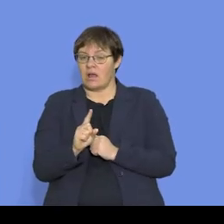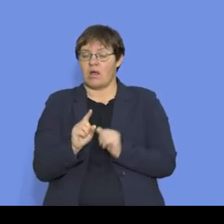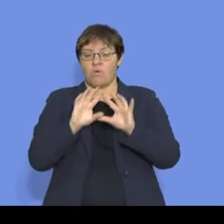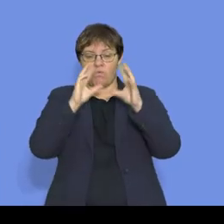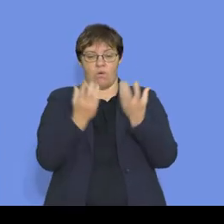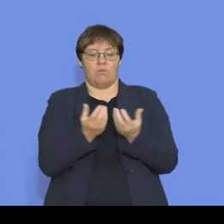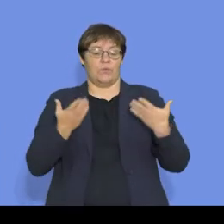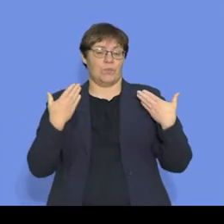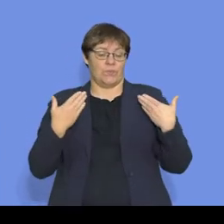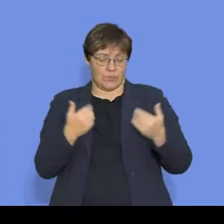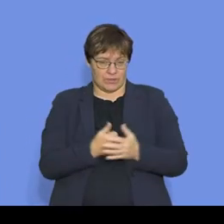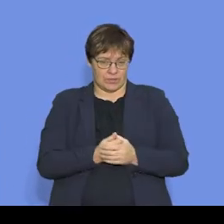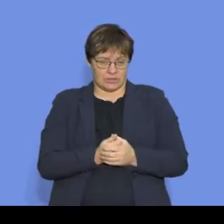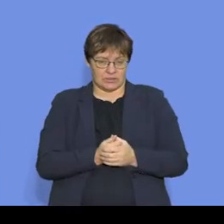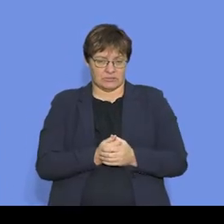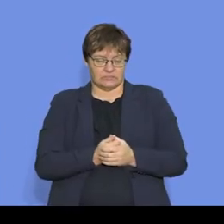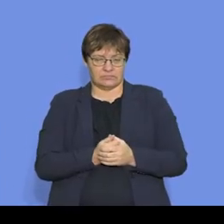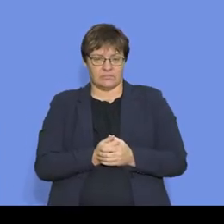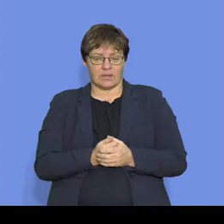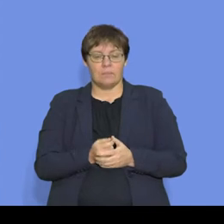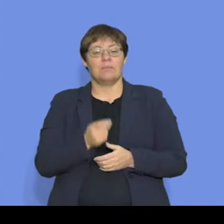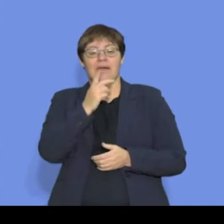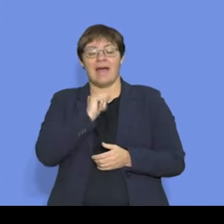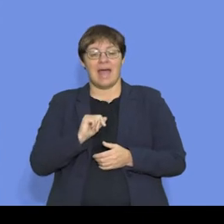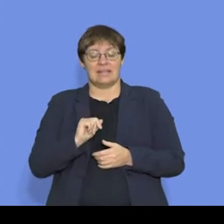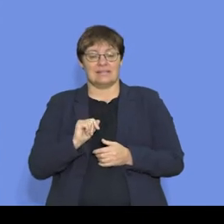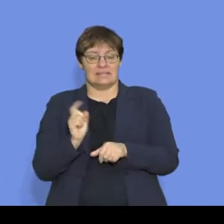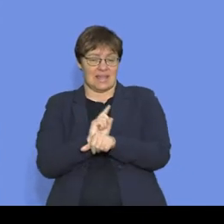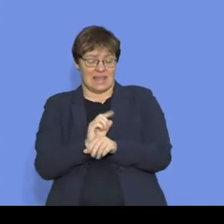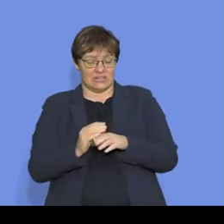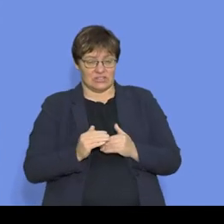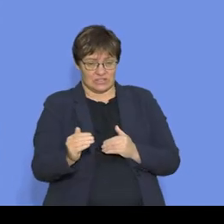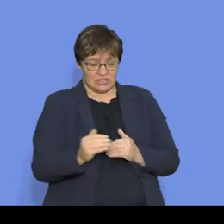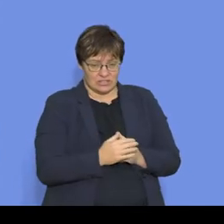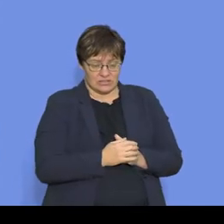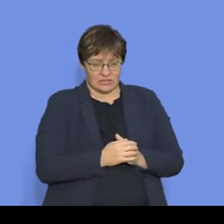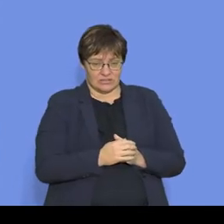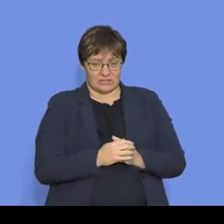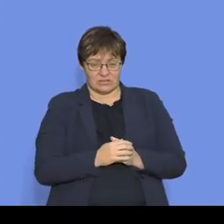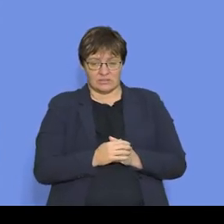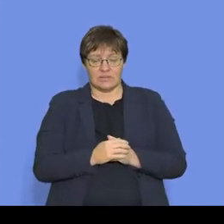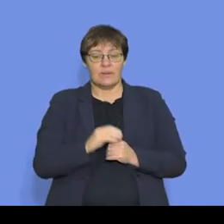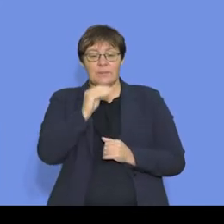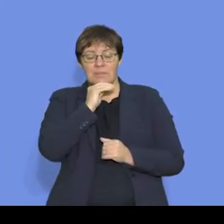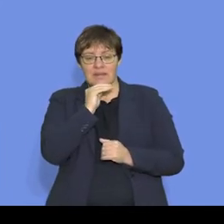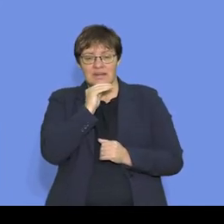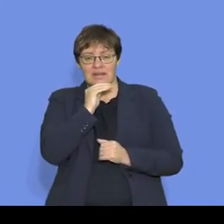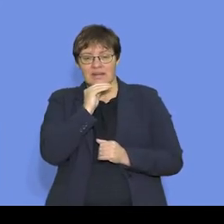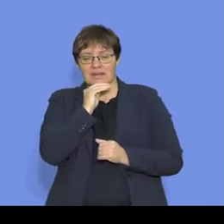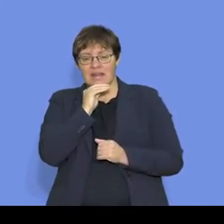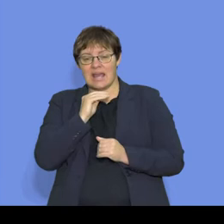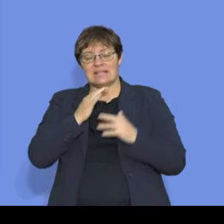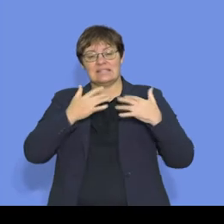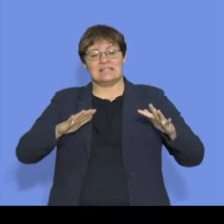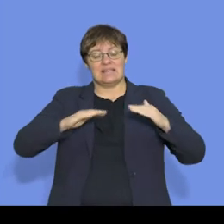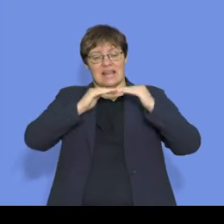cause global cooling. That would give us an ice age, which would decrease